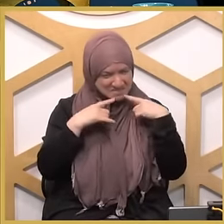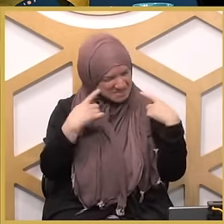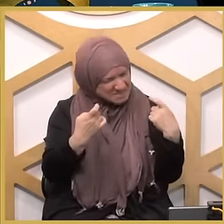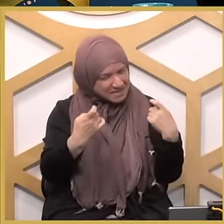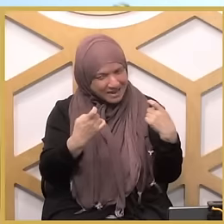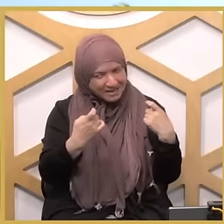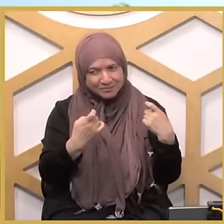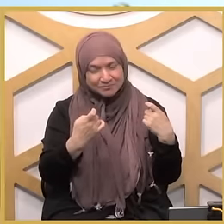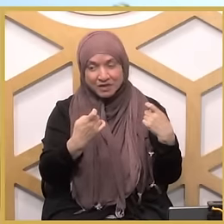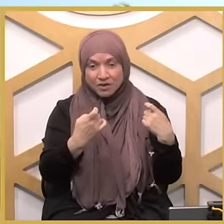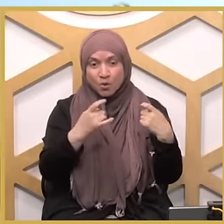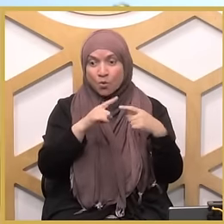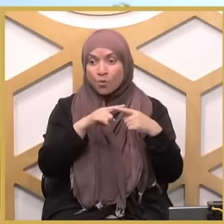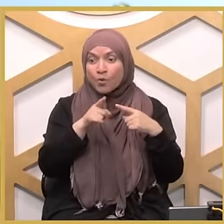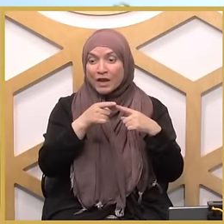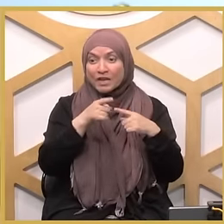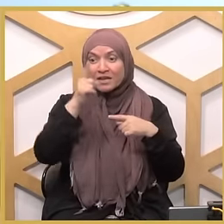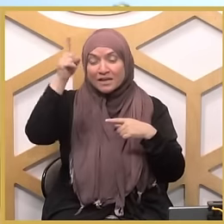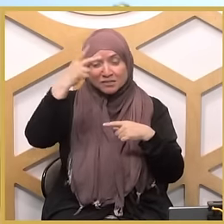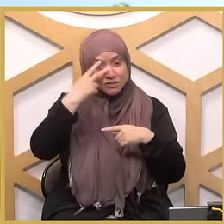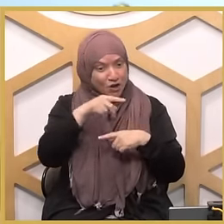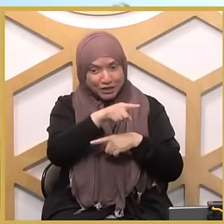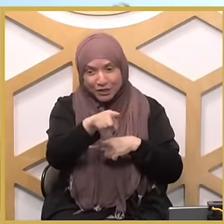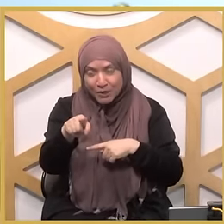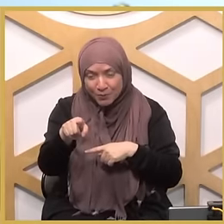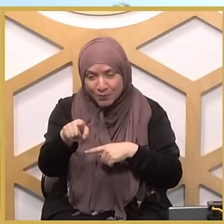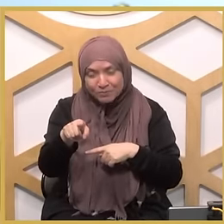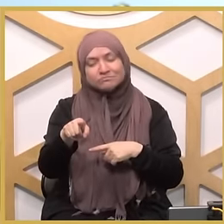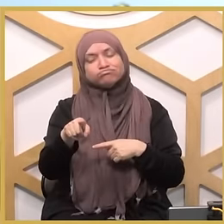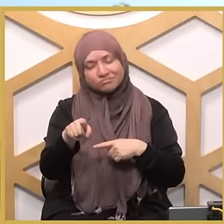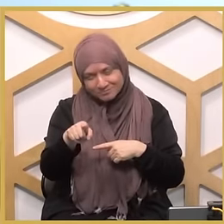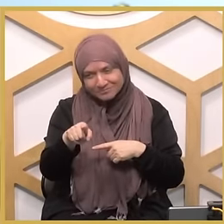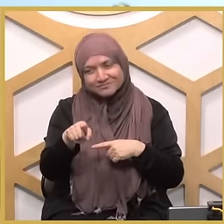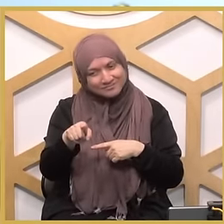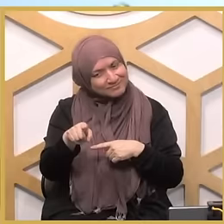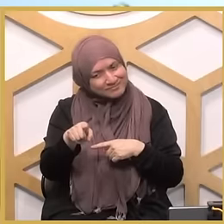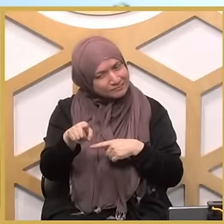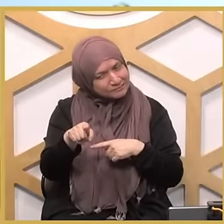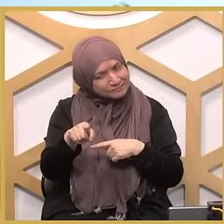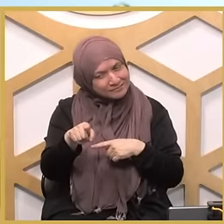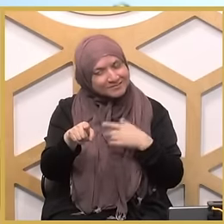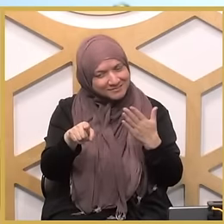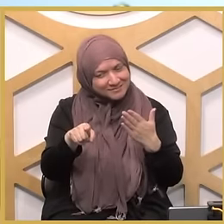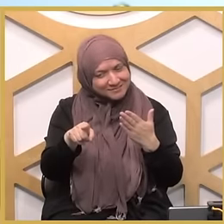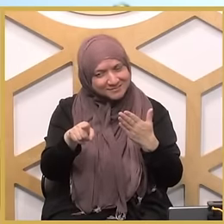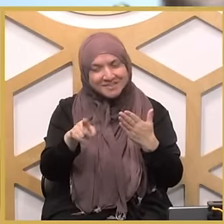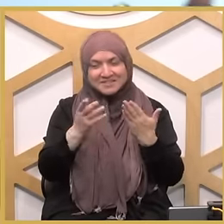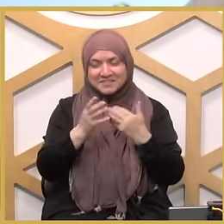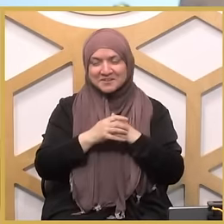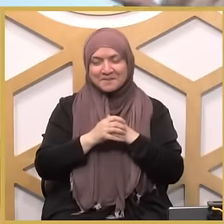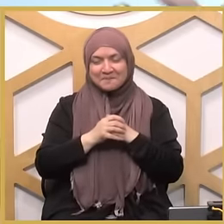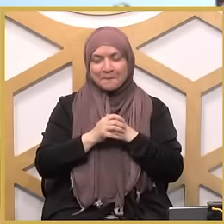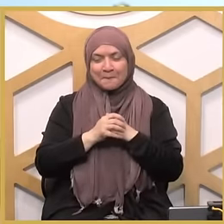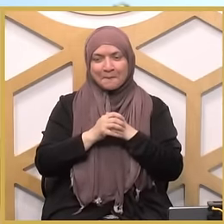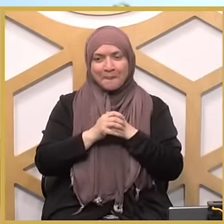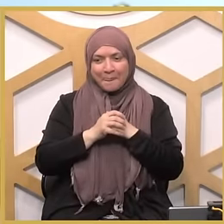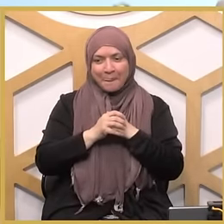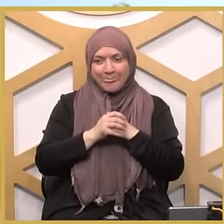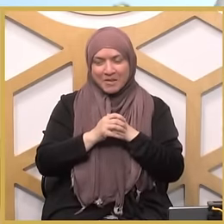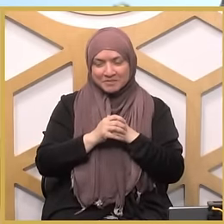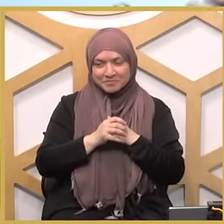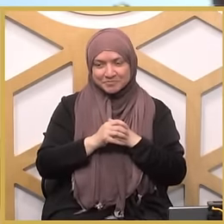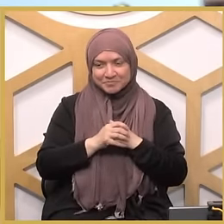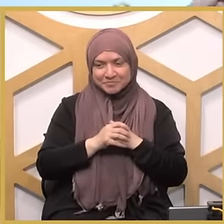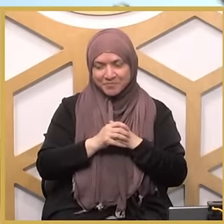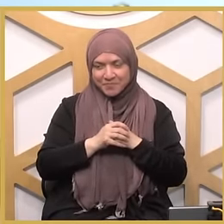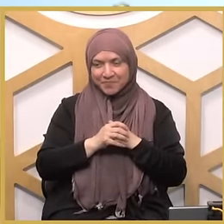thinking, and ta'budullaha ka'annaka tara, the sweetest worship is when you're worshiping and you're not even thinking about, I mean, look, it's good to think about the rewards in Jannah, but the